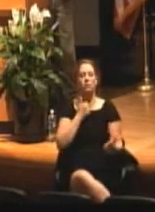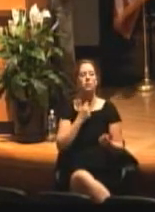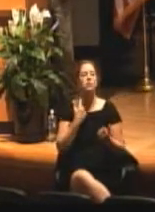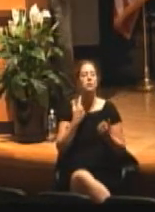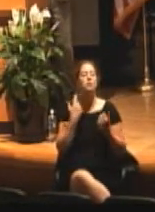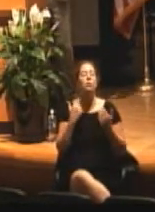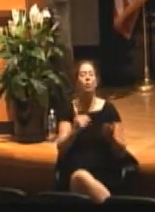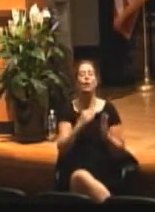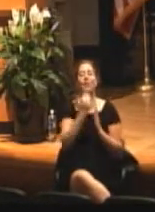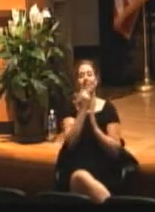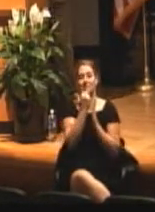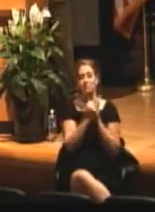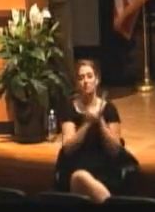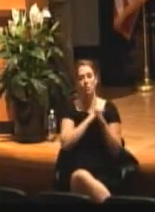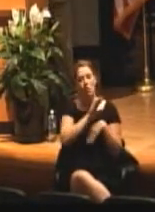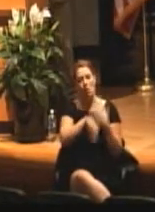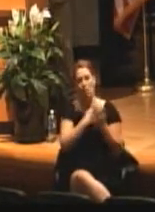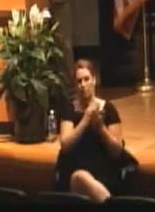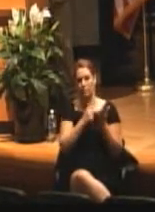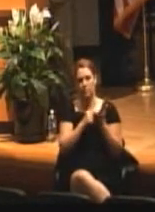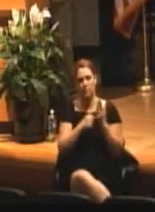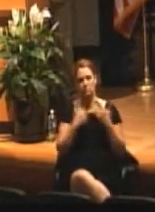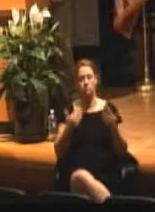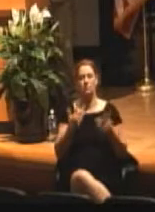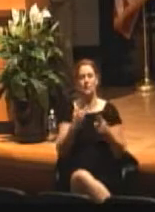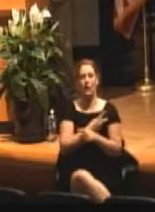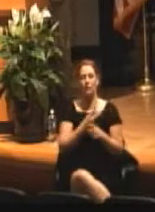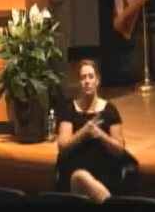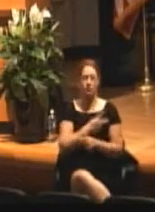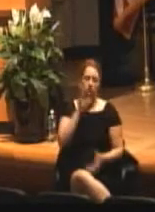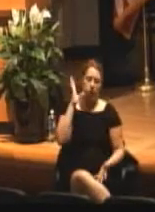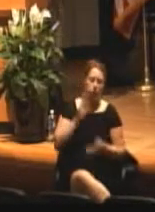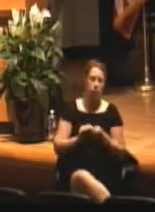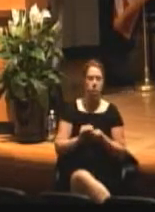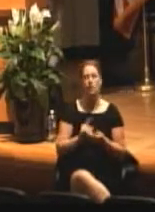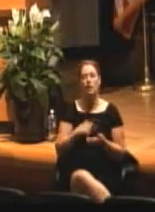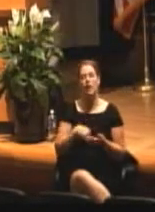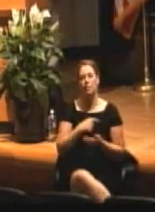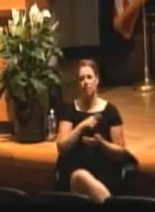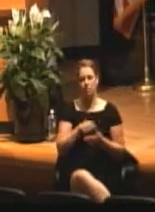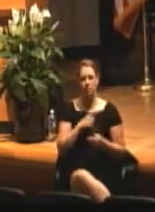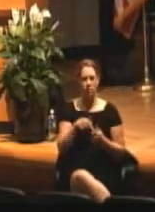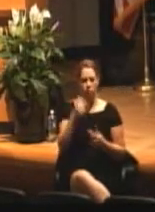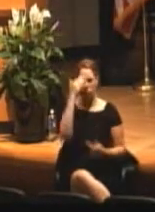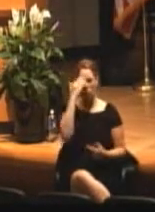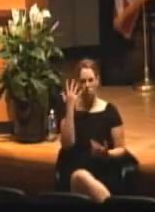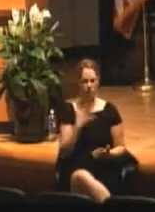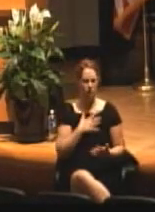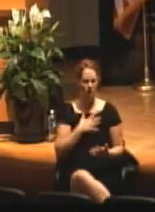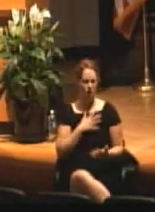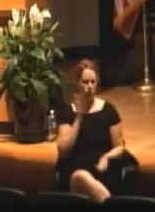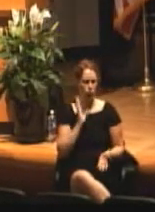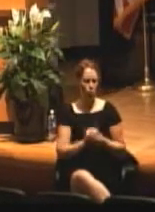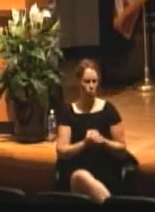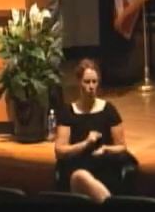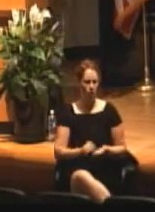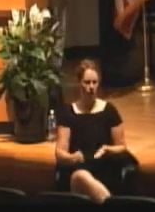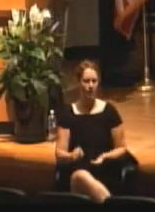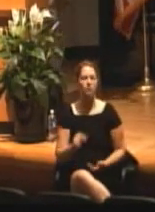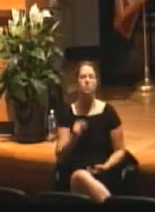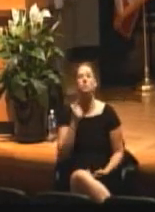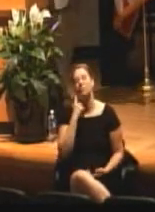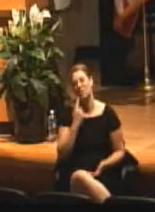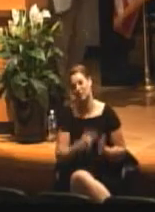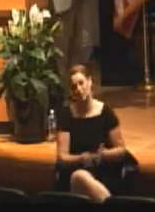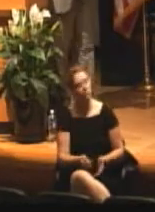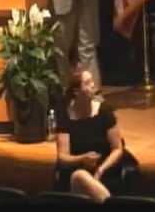debts, calculate them up on there, and that's going to give you an idea of what your total payment would be. So for example, I did a base number here just